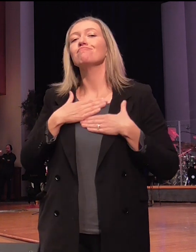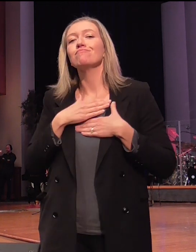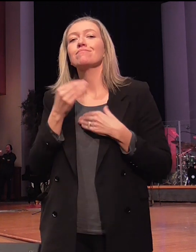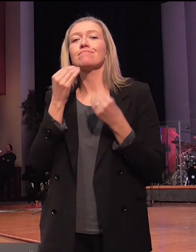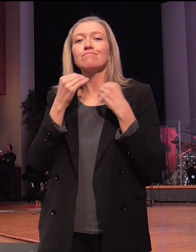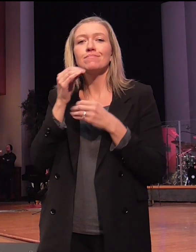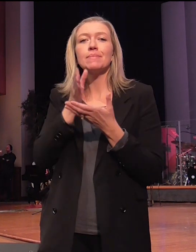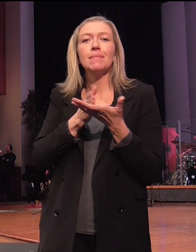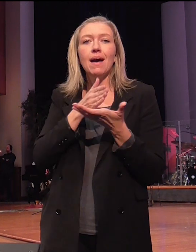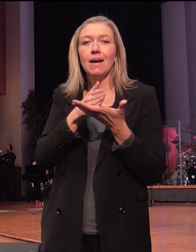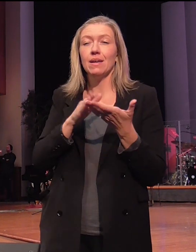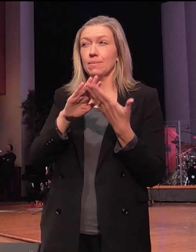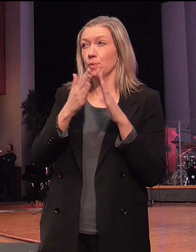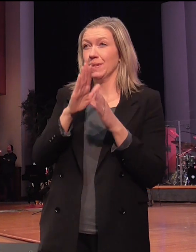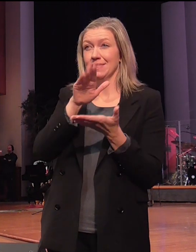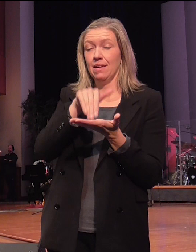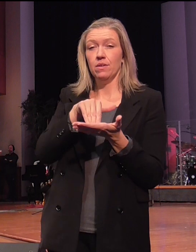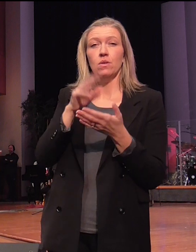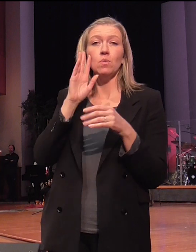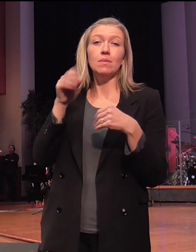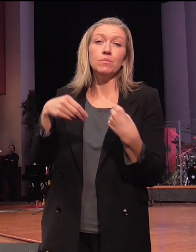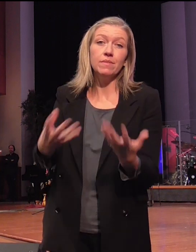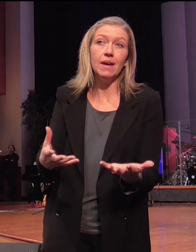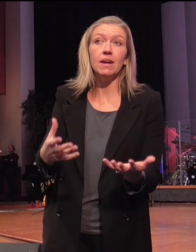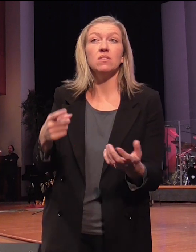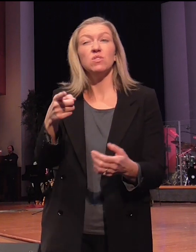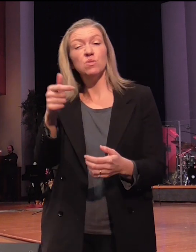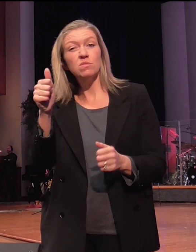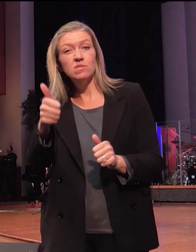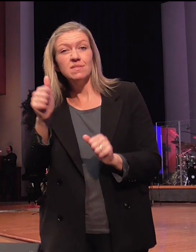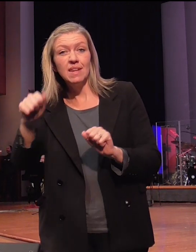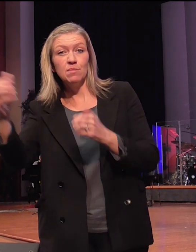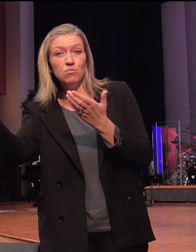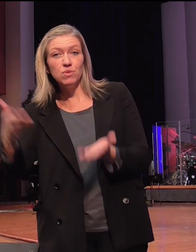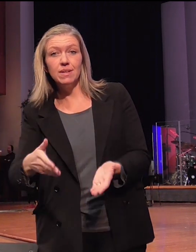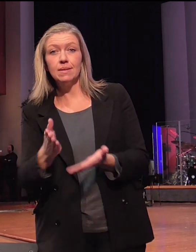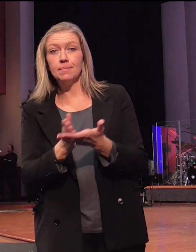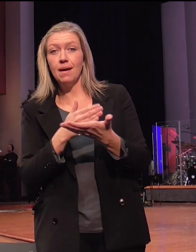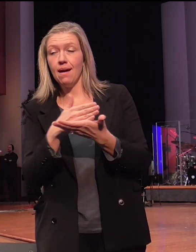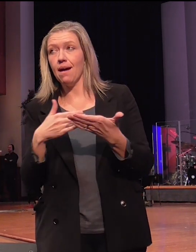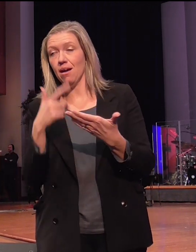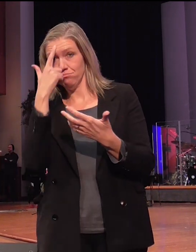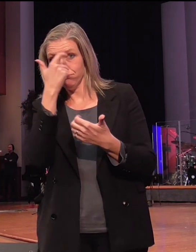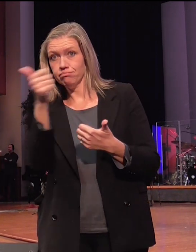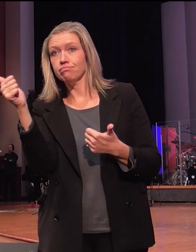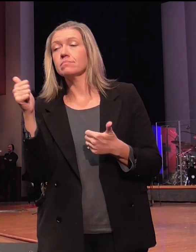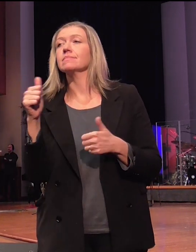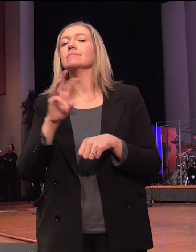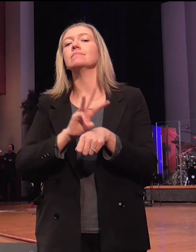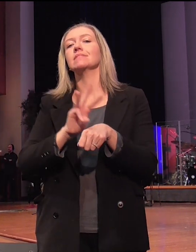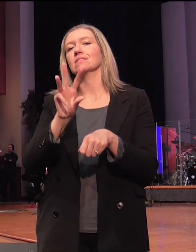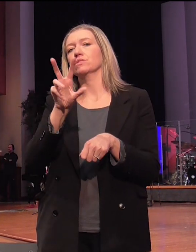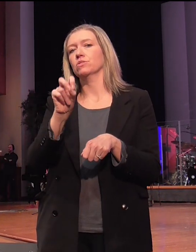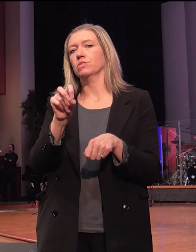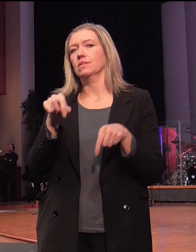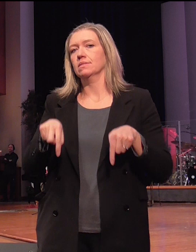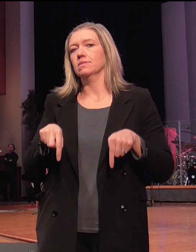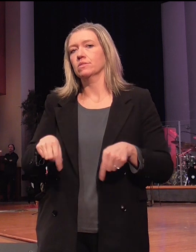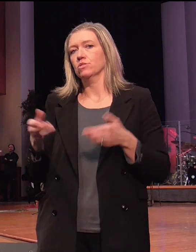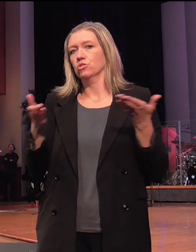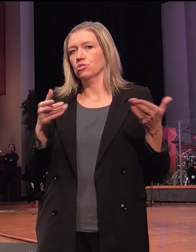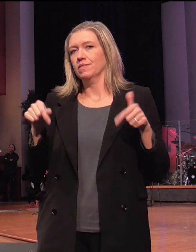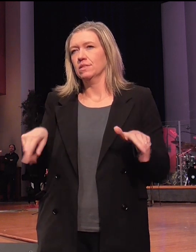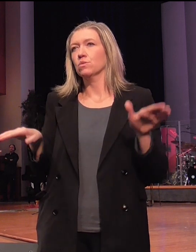center. You can we'll have some pie. If you want to bring some pie, feel free to do so. And at 6:30 we'll have a service right here in this room